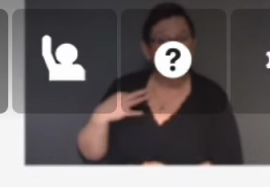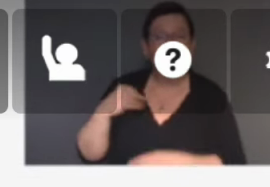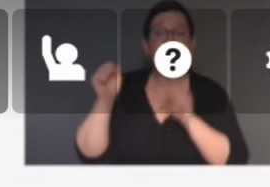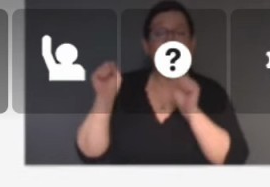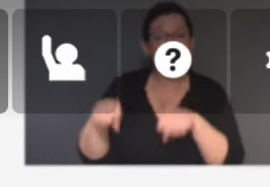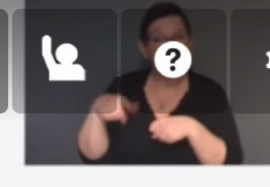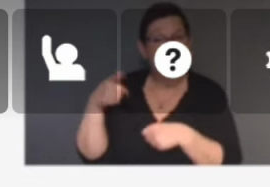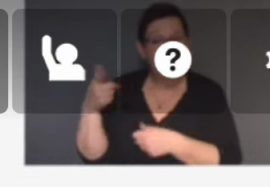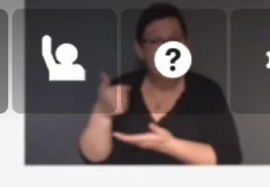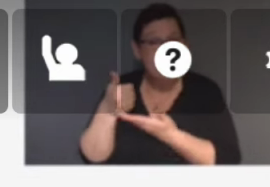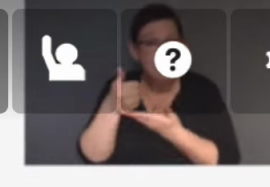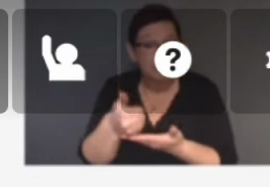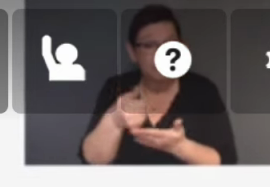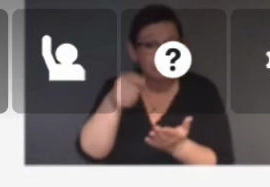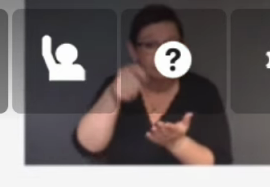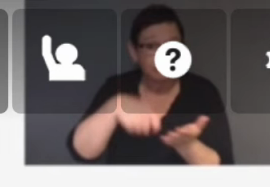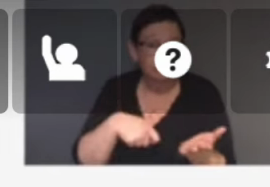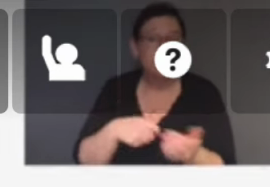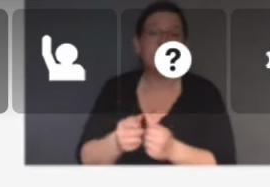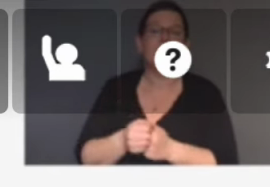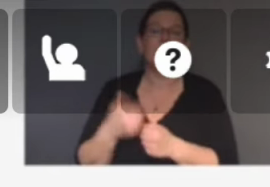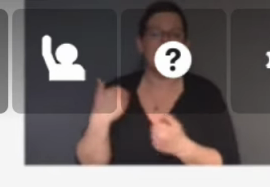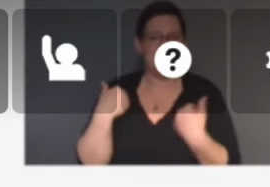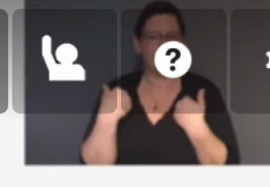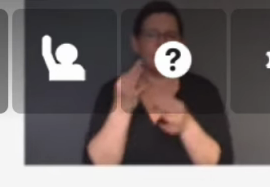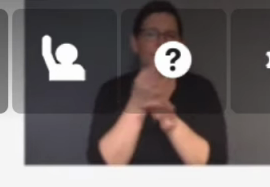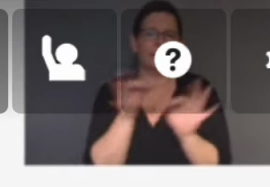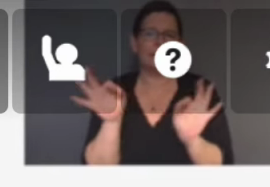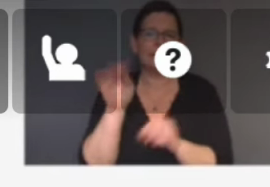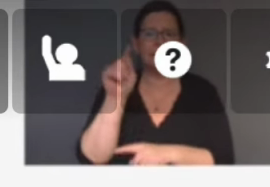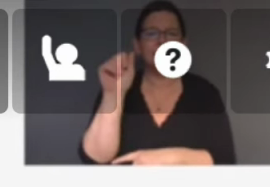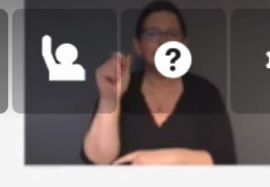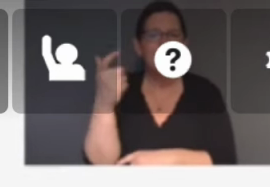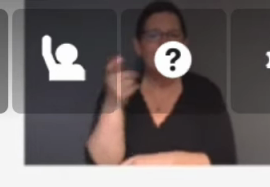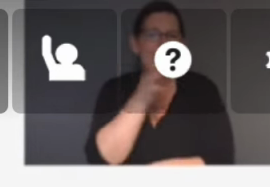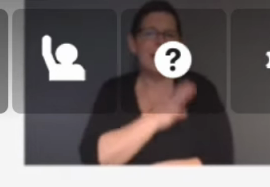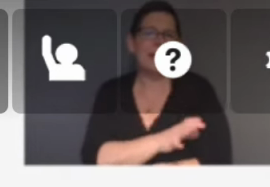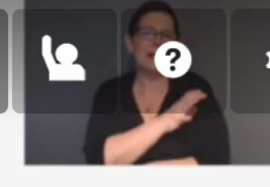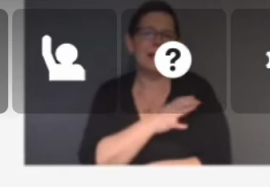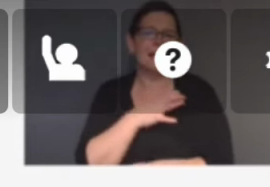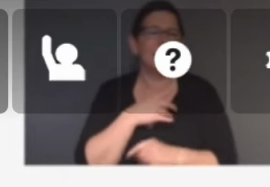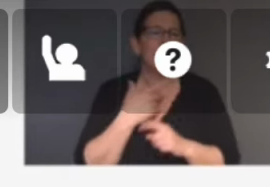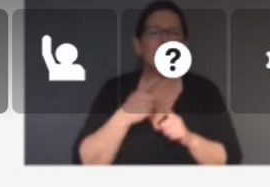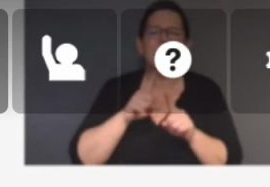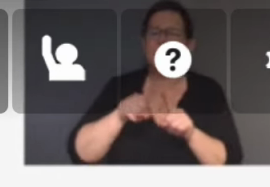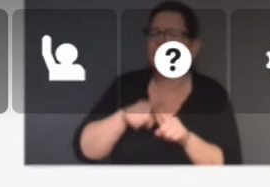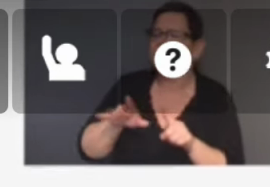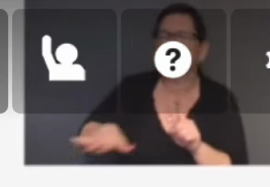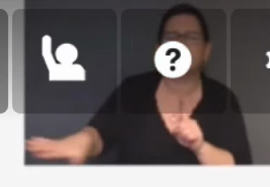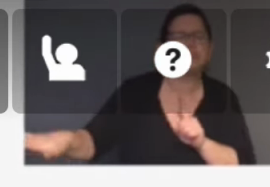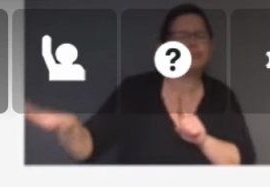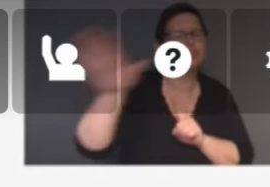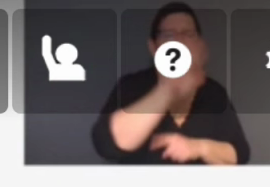organizations across Canada for those with a modest income and simple tax